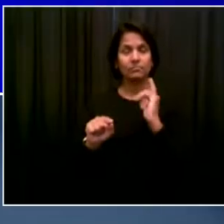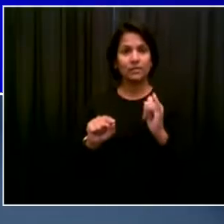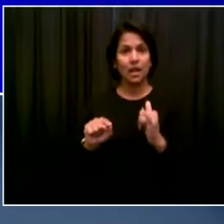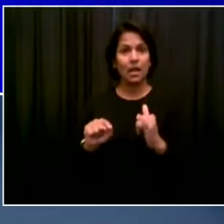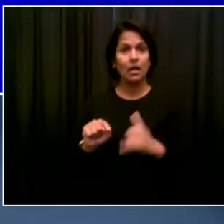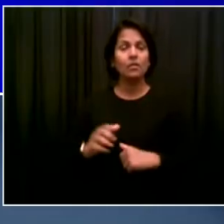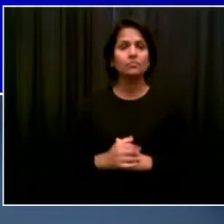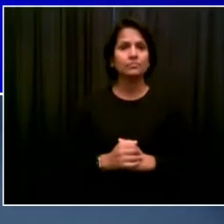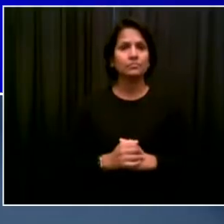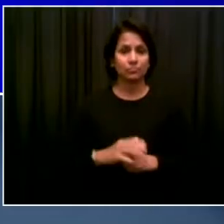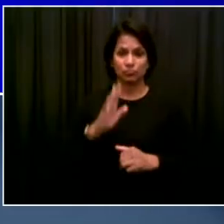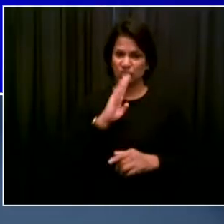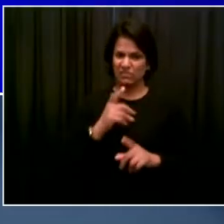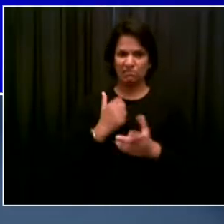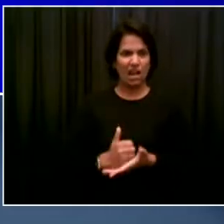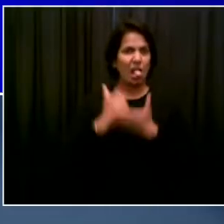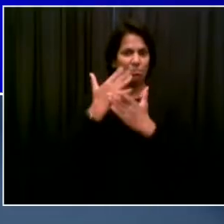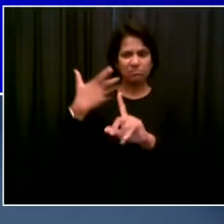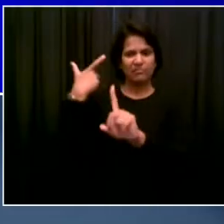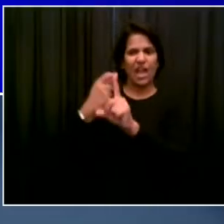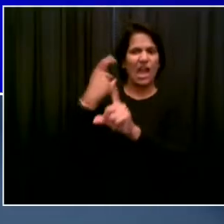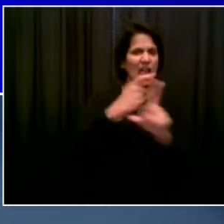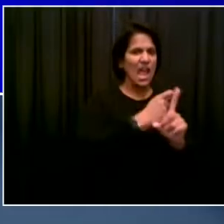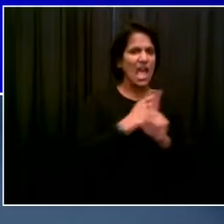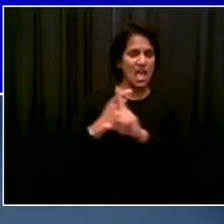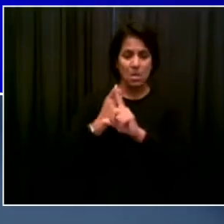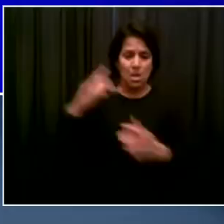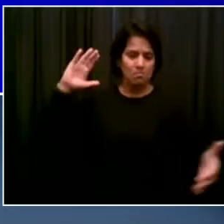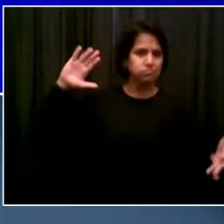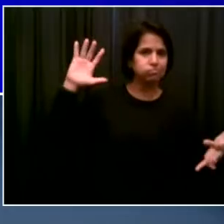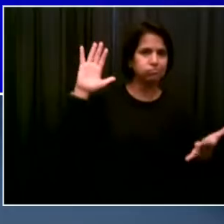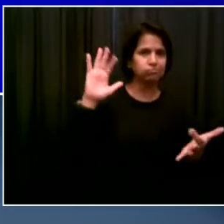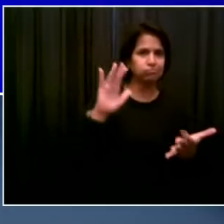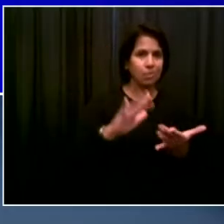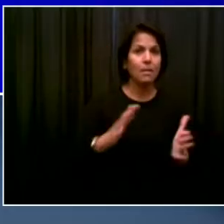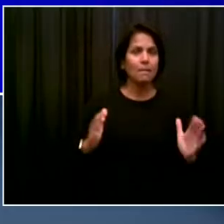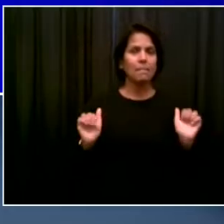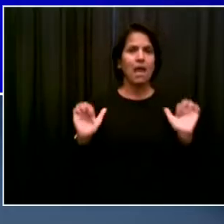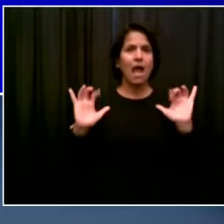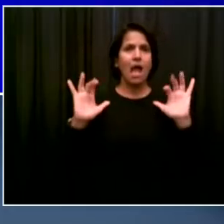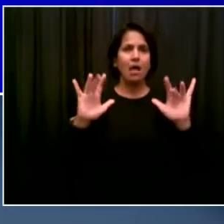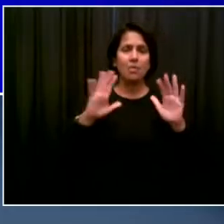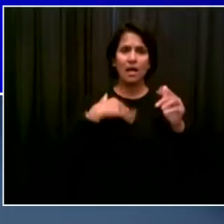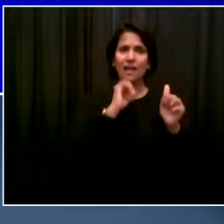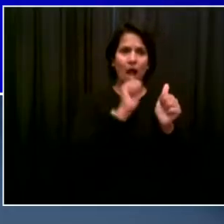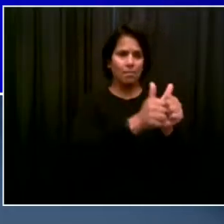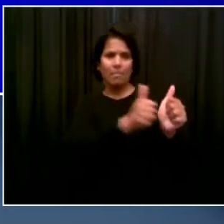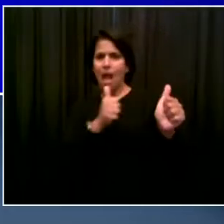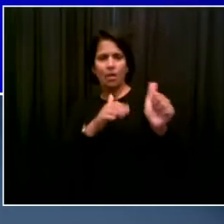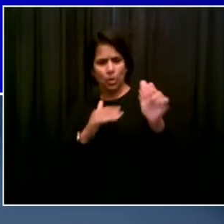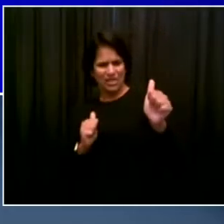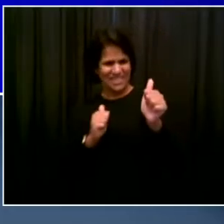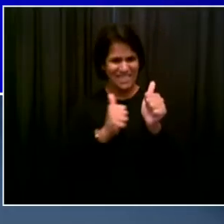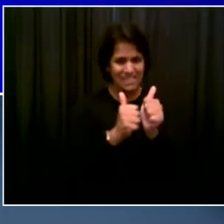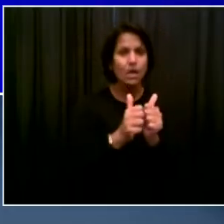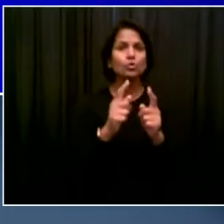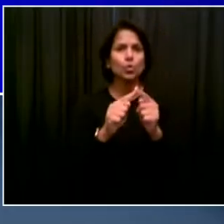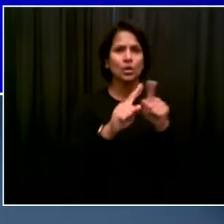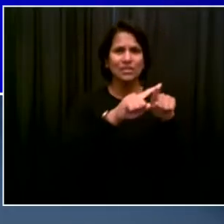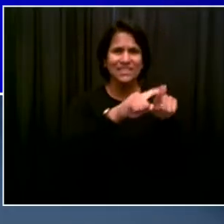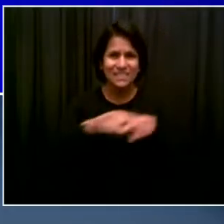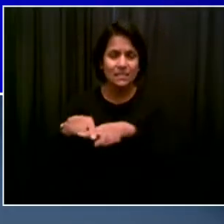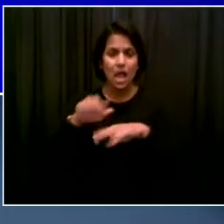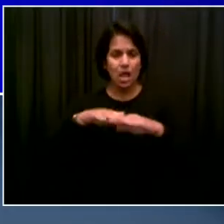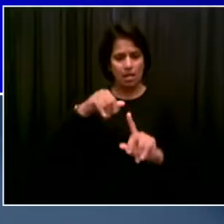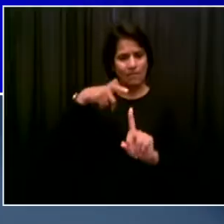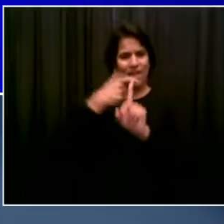again. It works. We have to keep going farther because COVID's not gone yet. We're not back to normal. Not